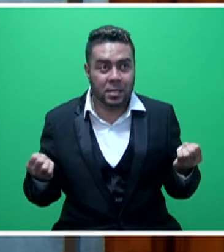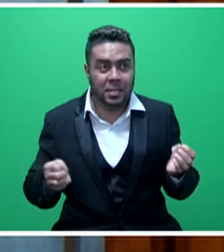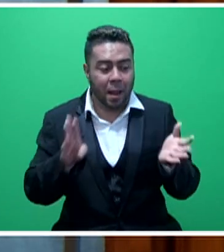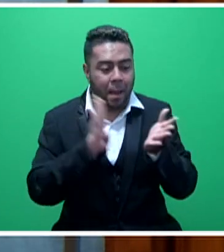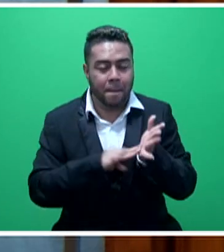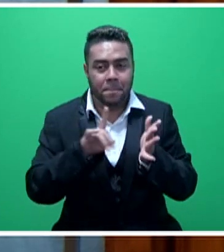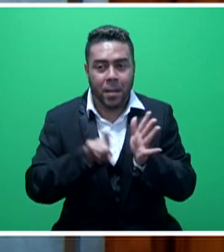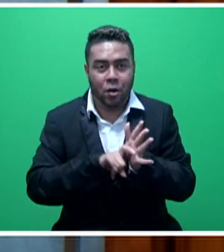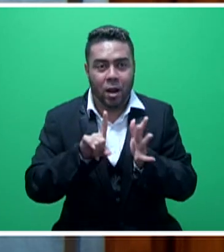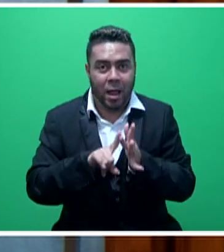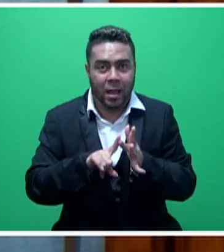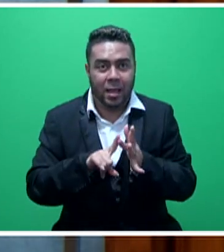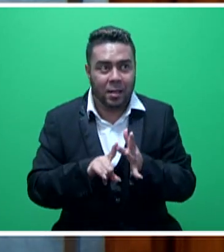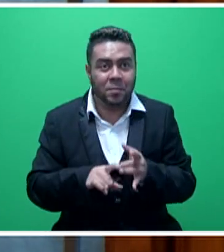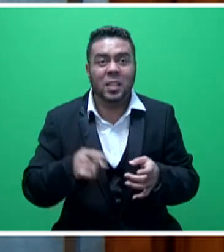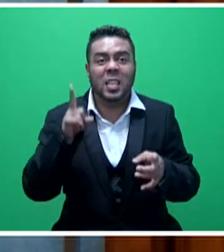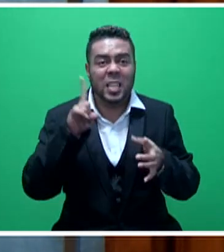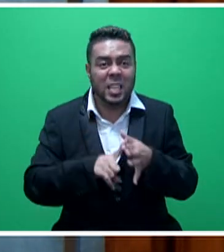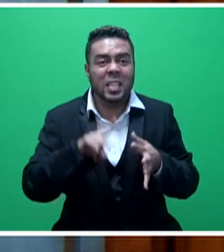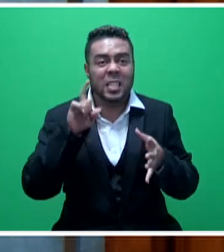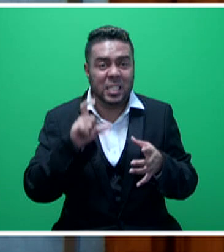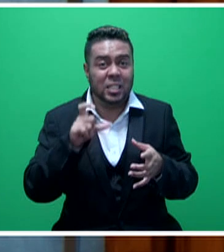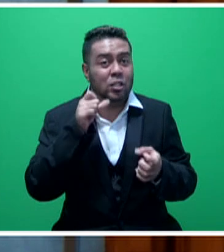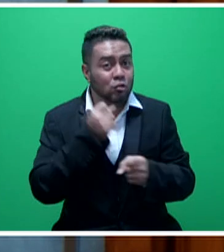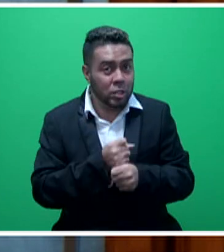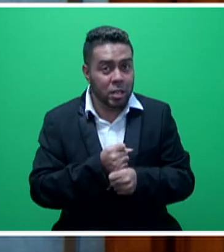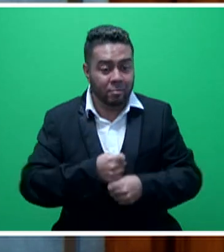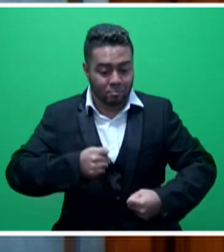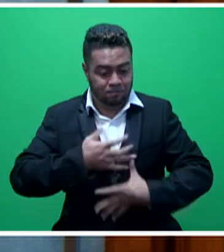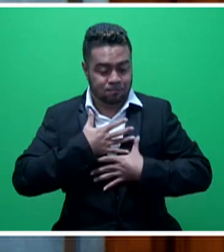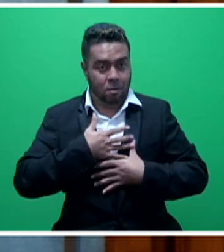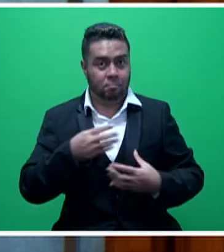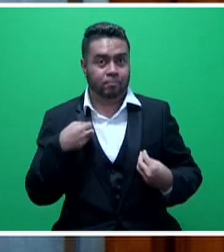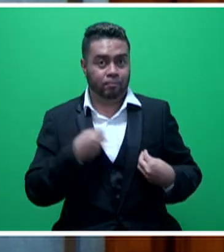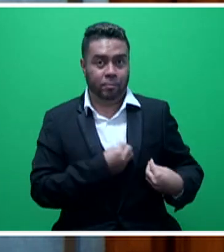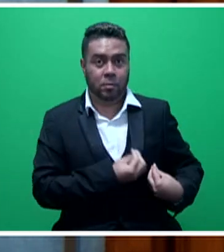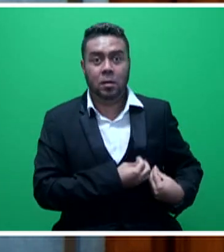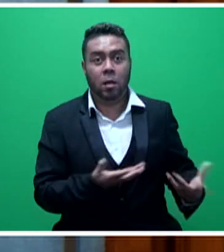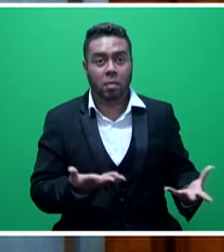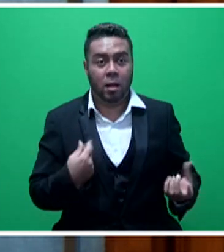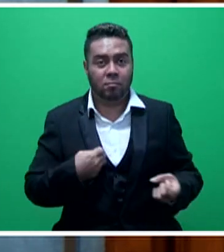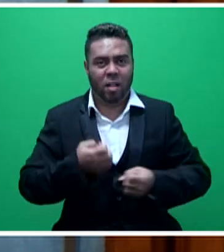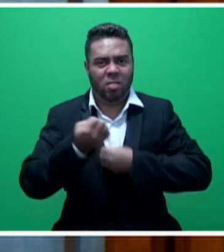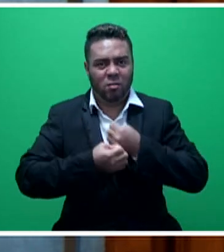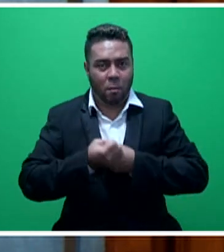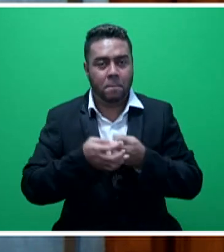MRI scan, EEG machine, the echo machine, the liquid-based cytology